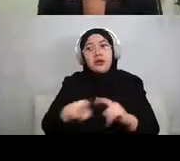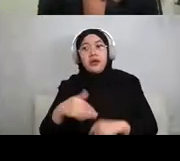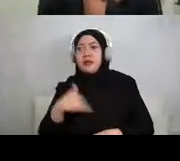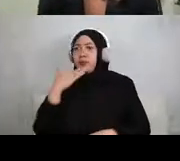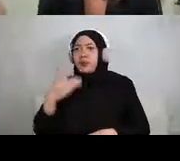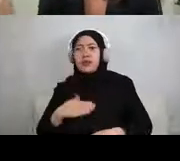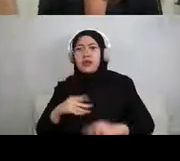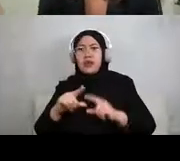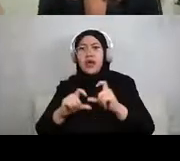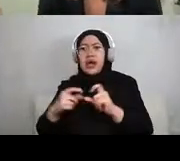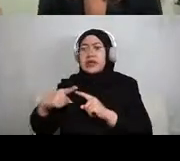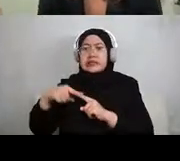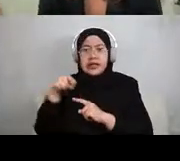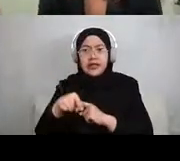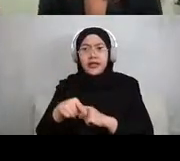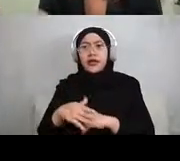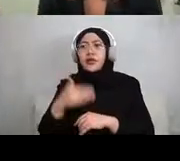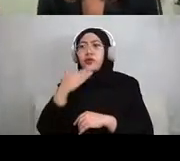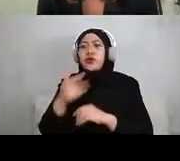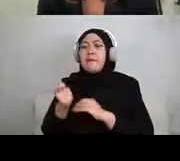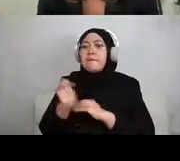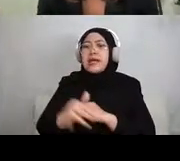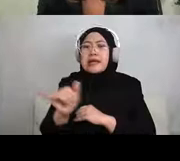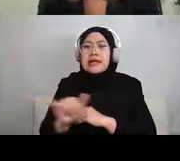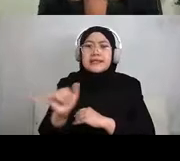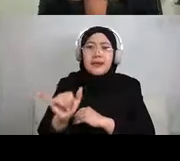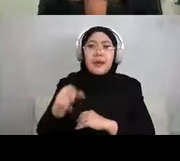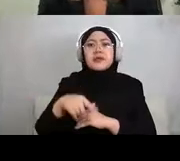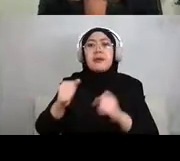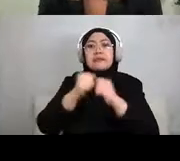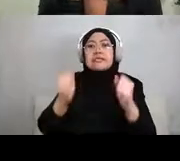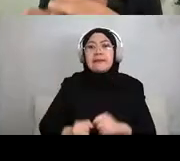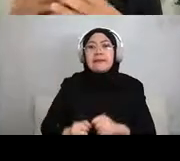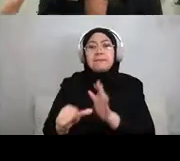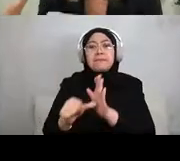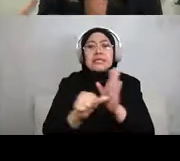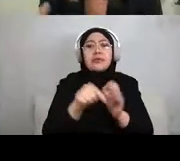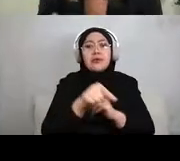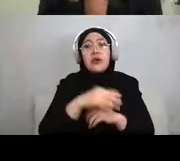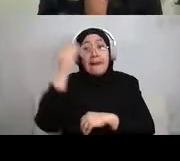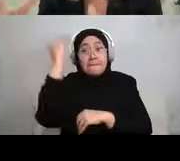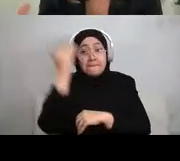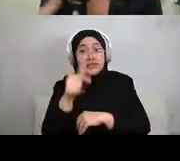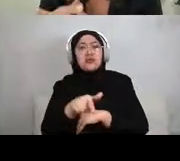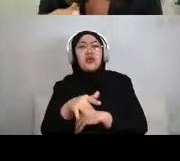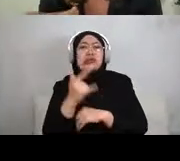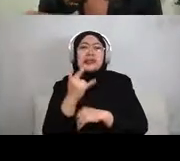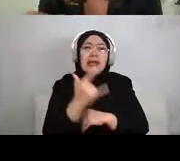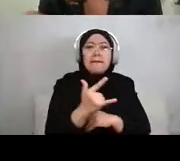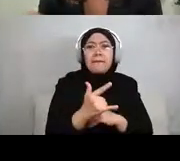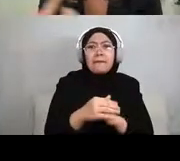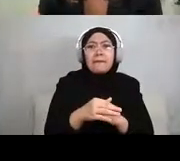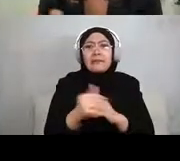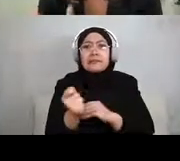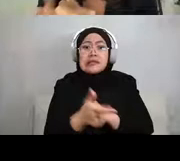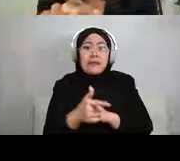lot less passengers, they run the same kilometers. So that's another risk that relies on the operator